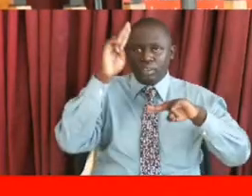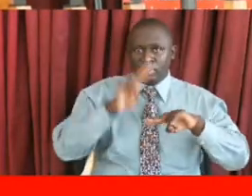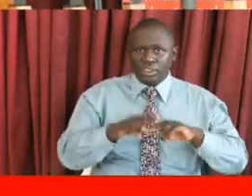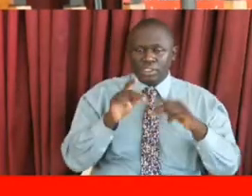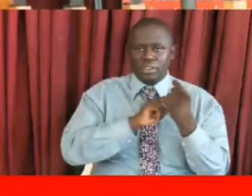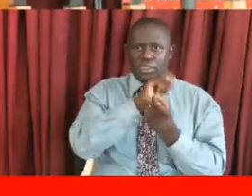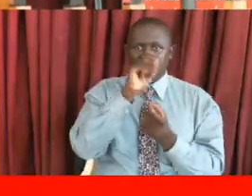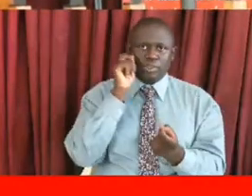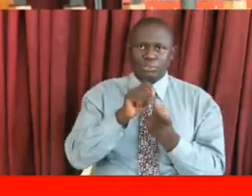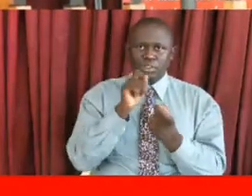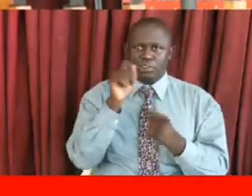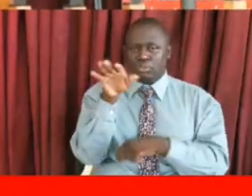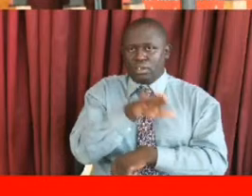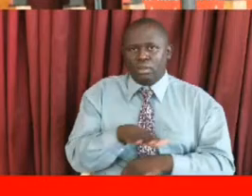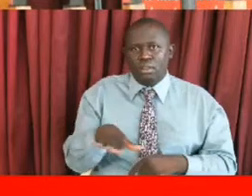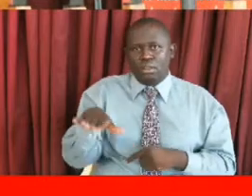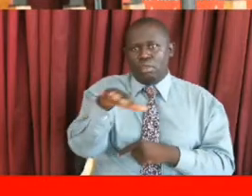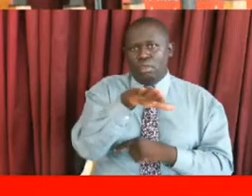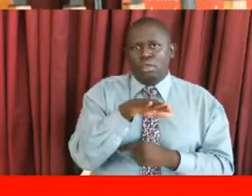specific